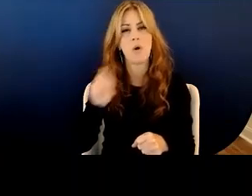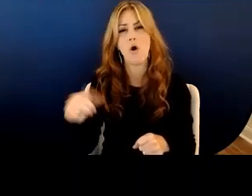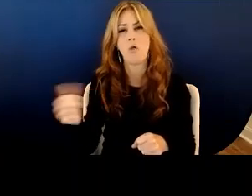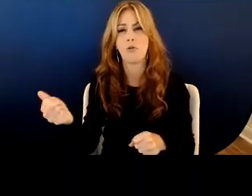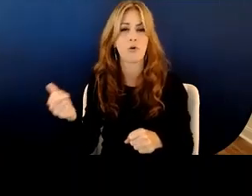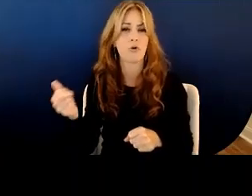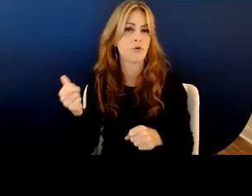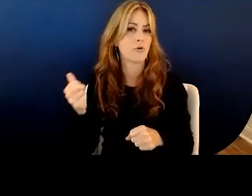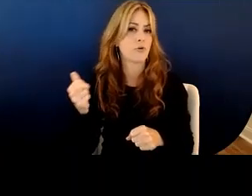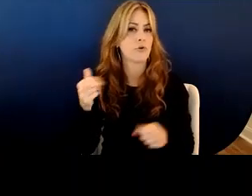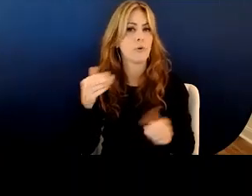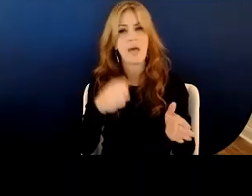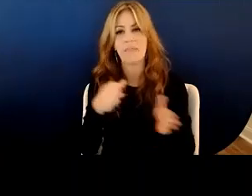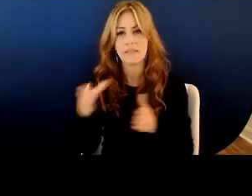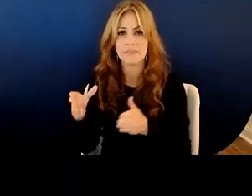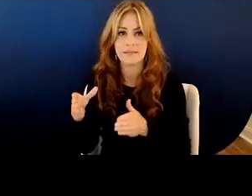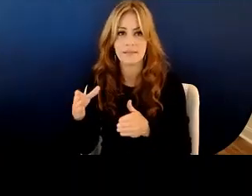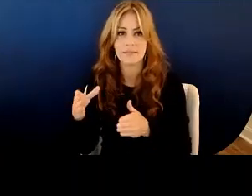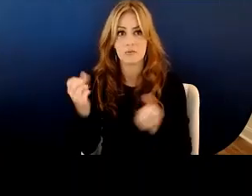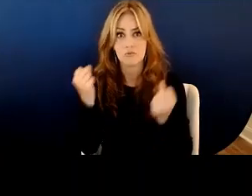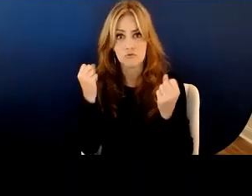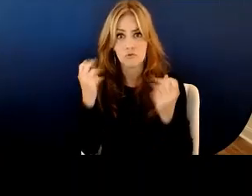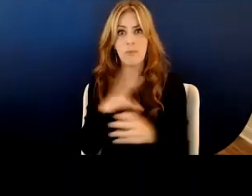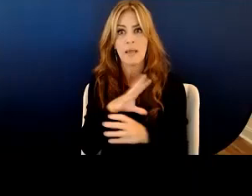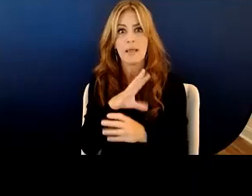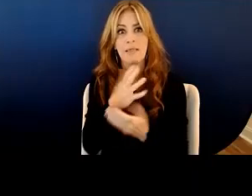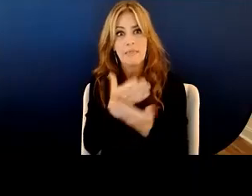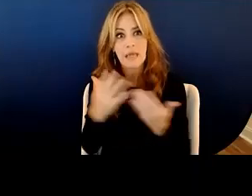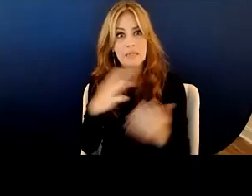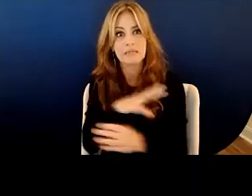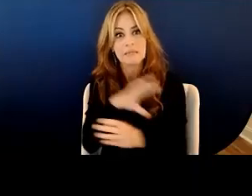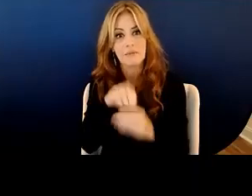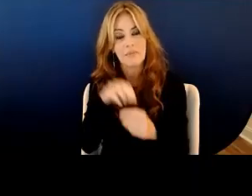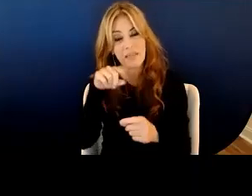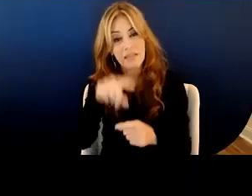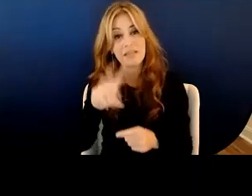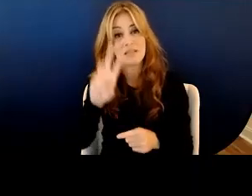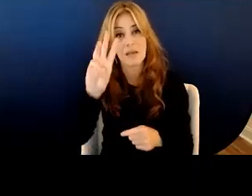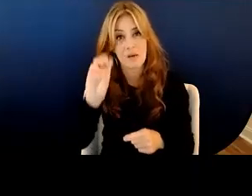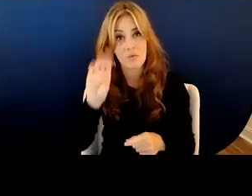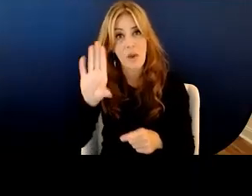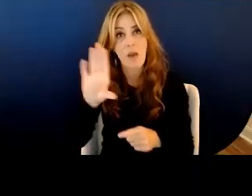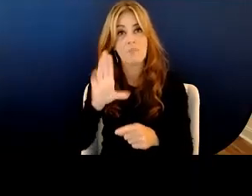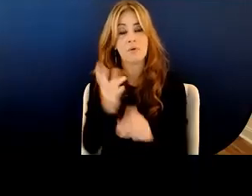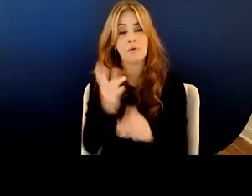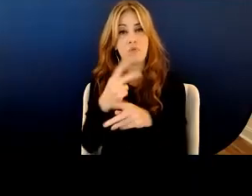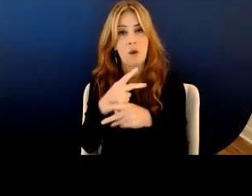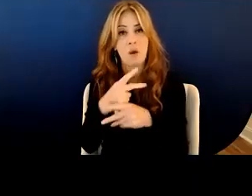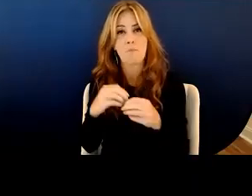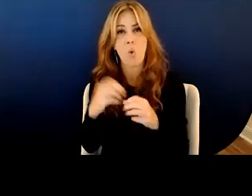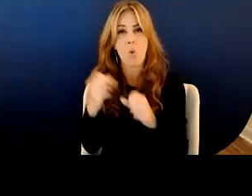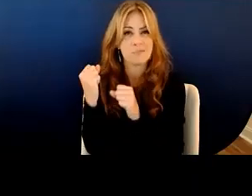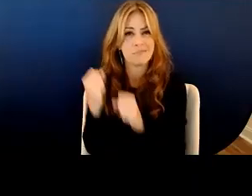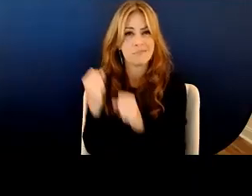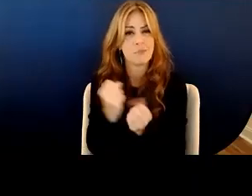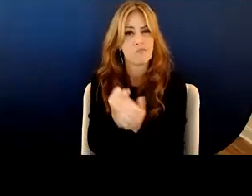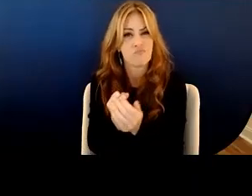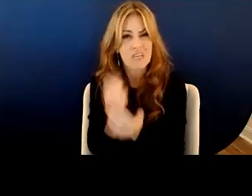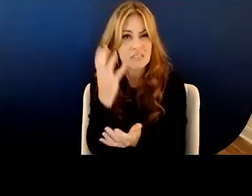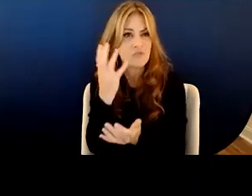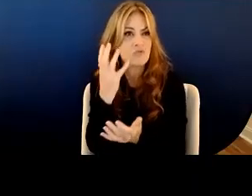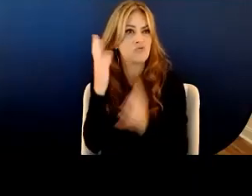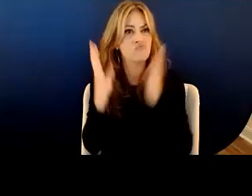this is so much built into this is a web product, so it has much more depth of field and capacity